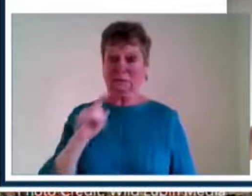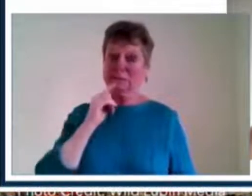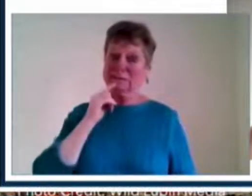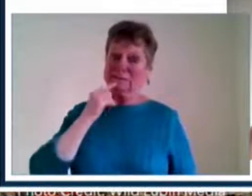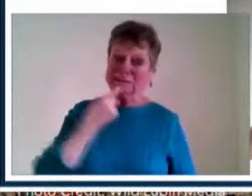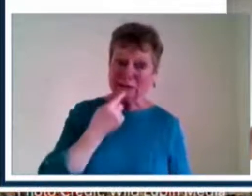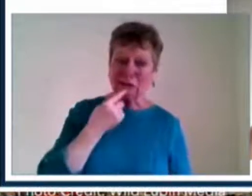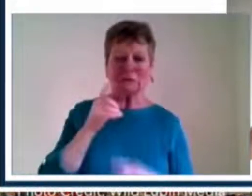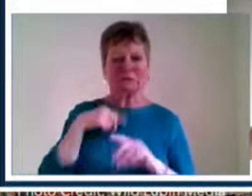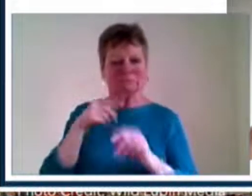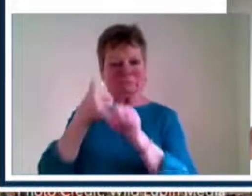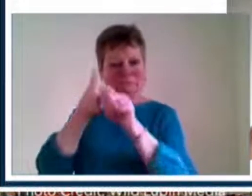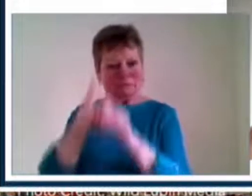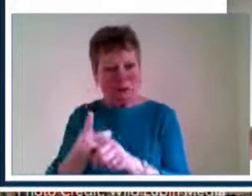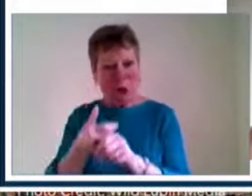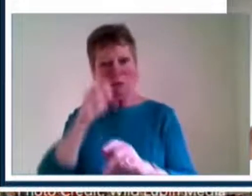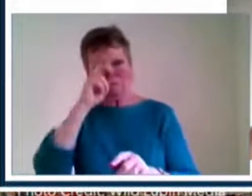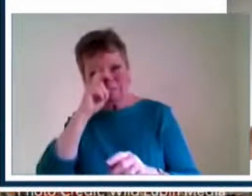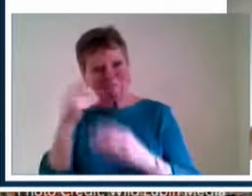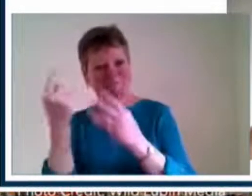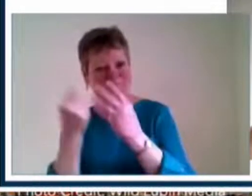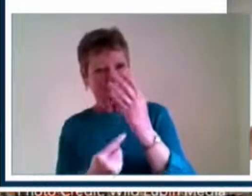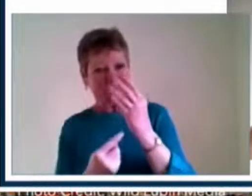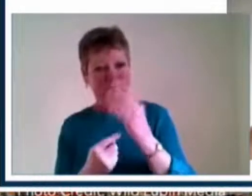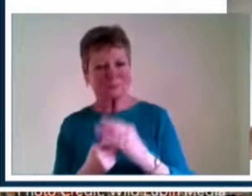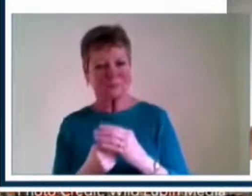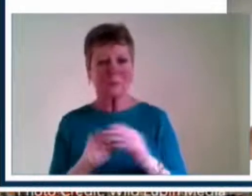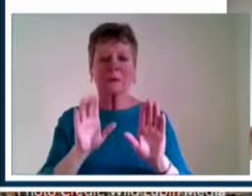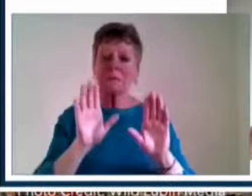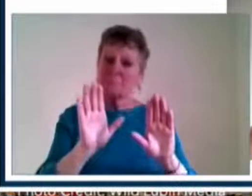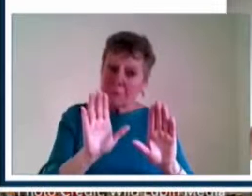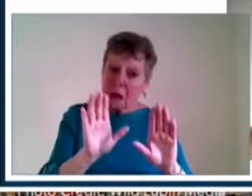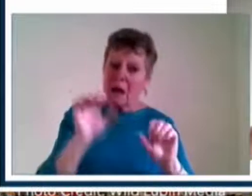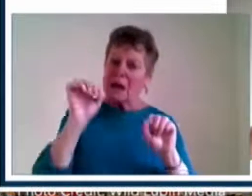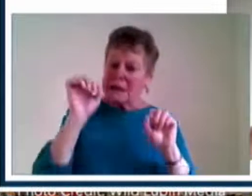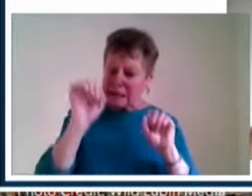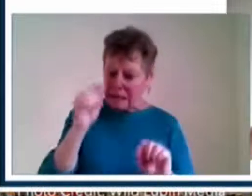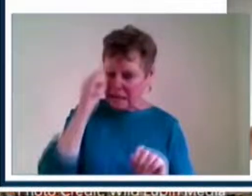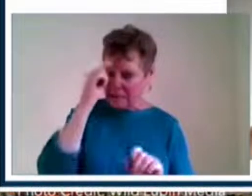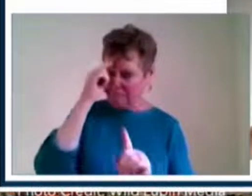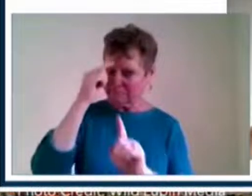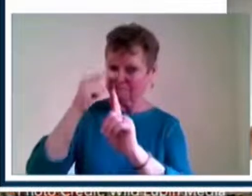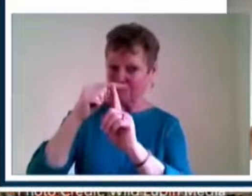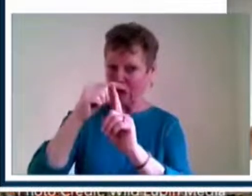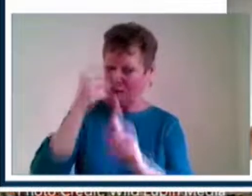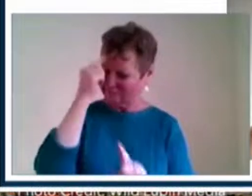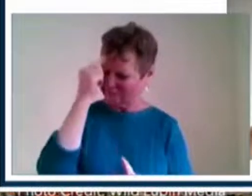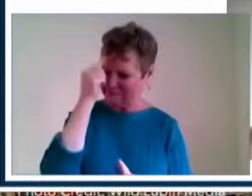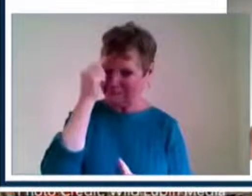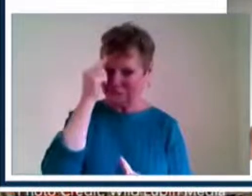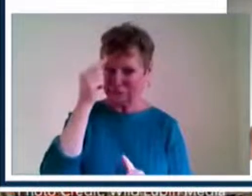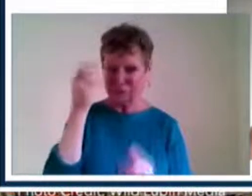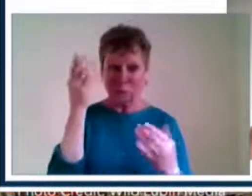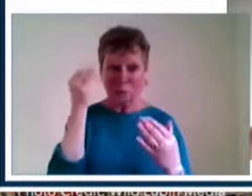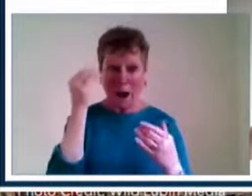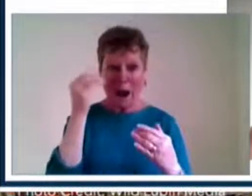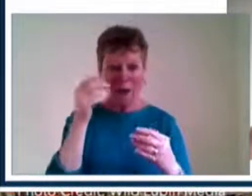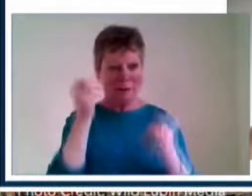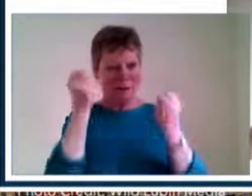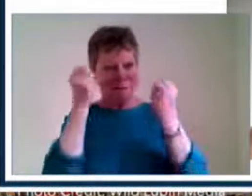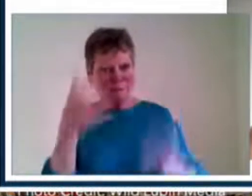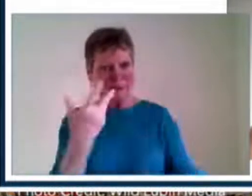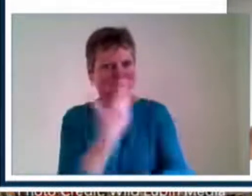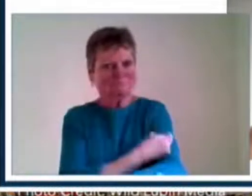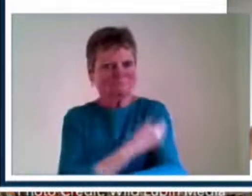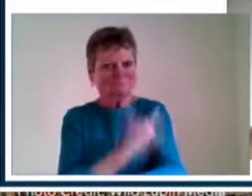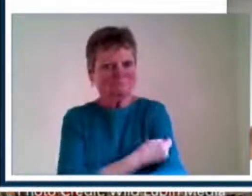restrictions. But there's also reason to be optimistic at this stage, thanks to our high vaccination rates and the hard work